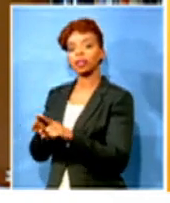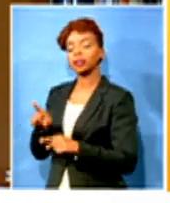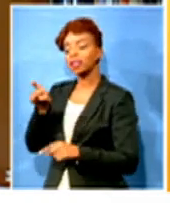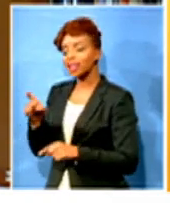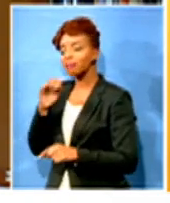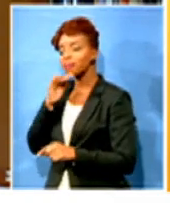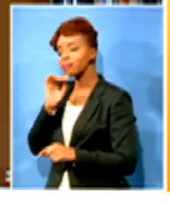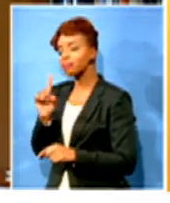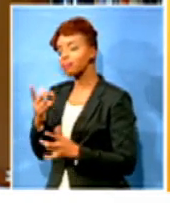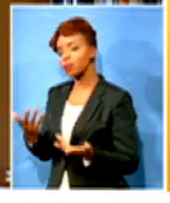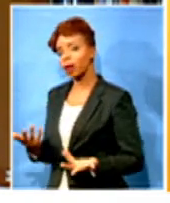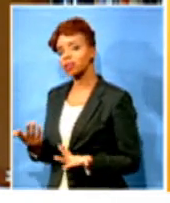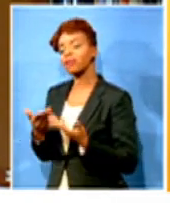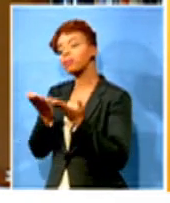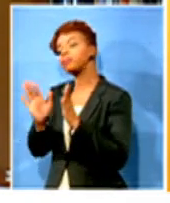actually means?